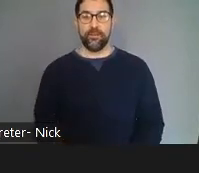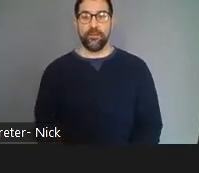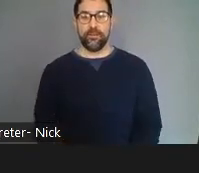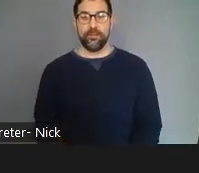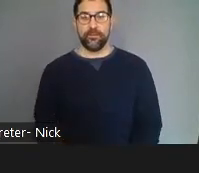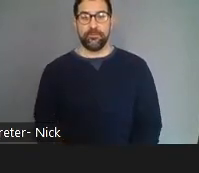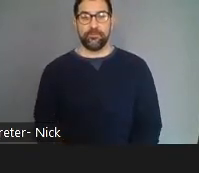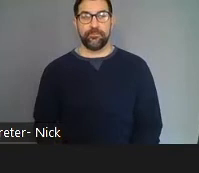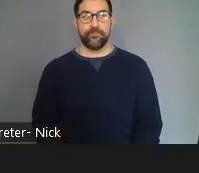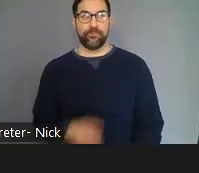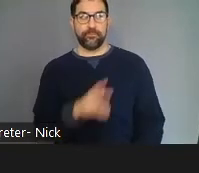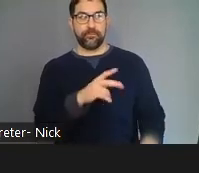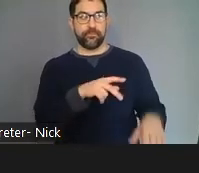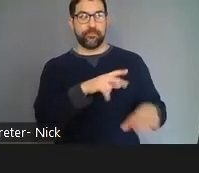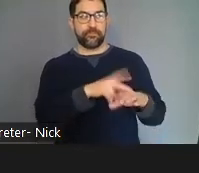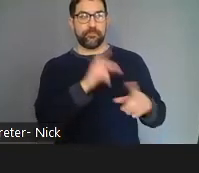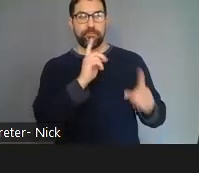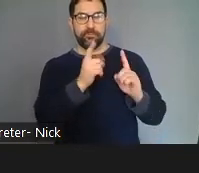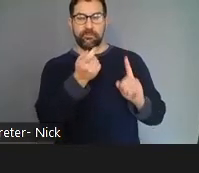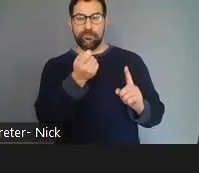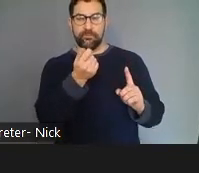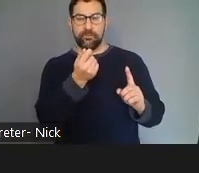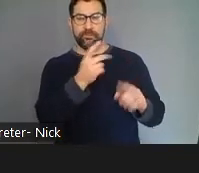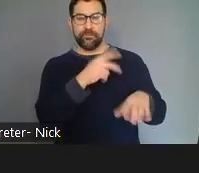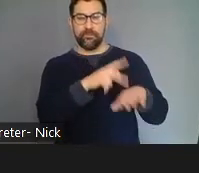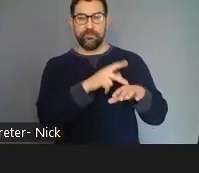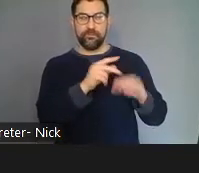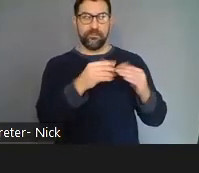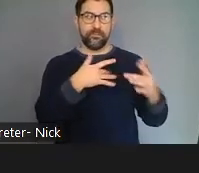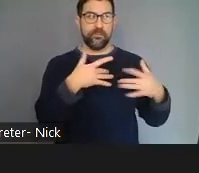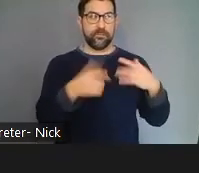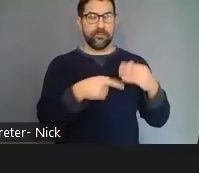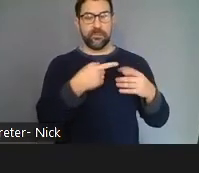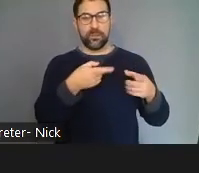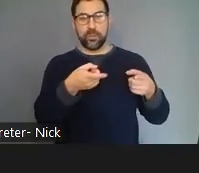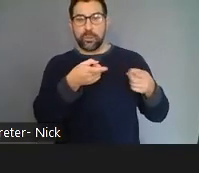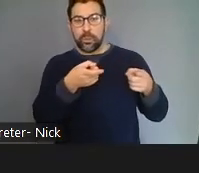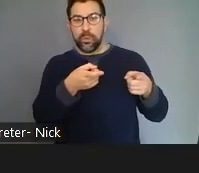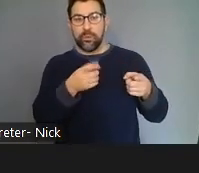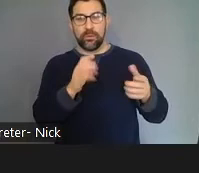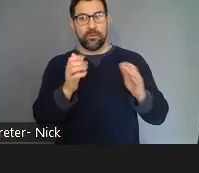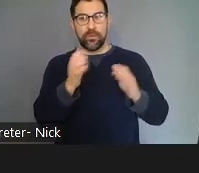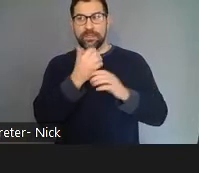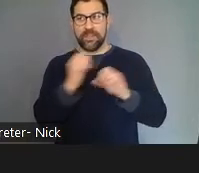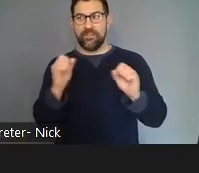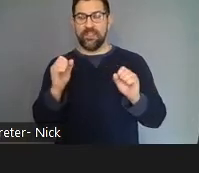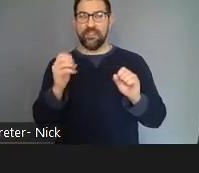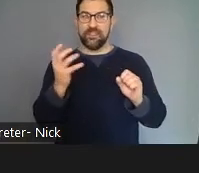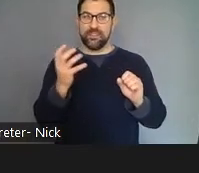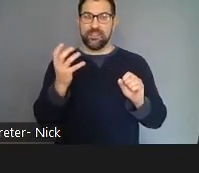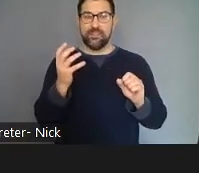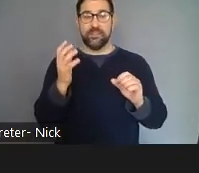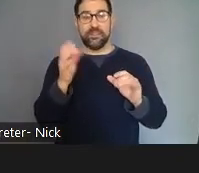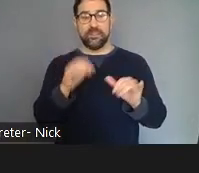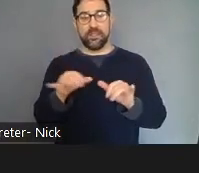And the principal, we've talked to him a little bit. He seems more concerned with control than actual safety, which is a common